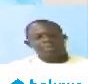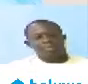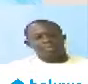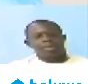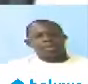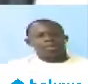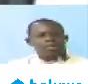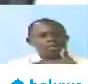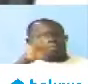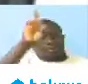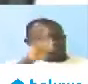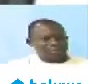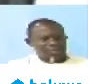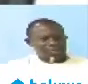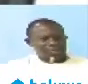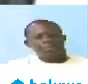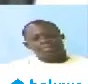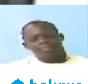1988.